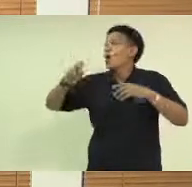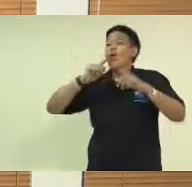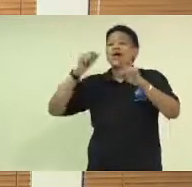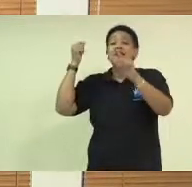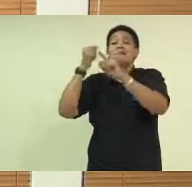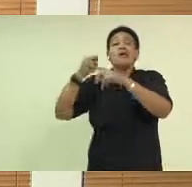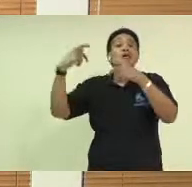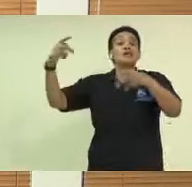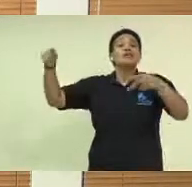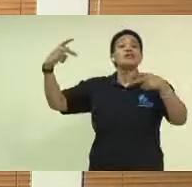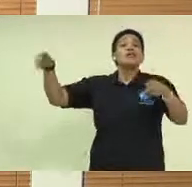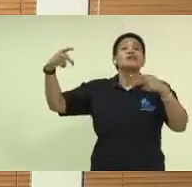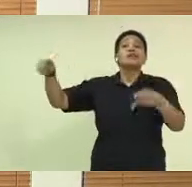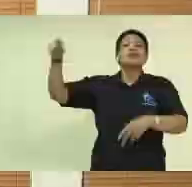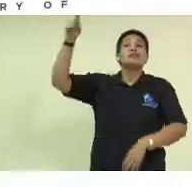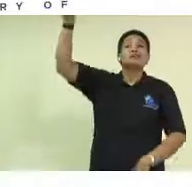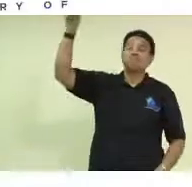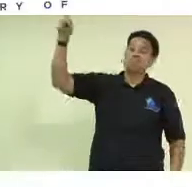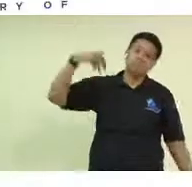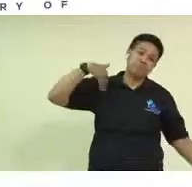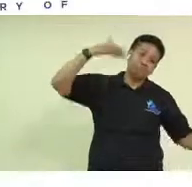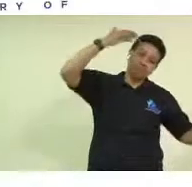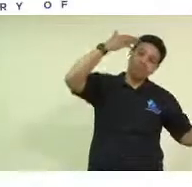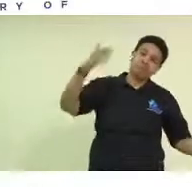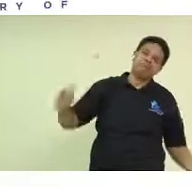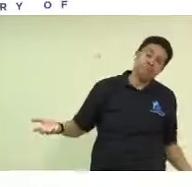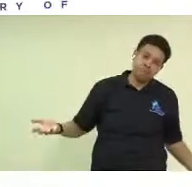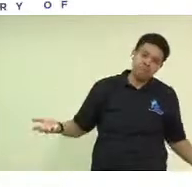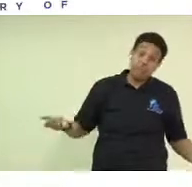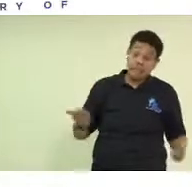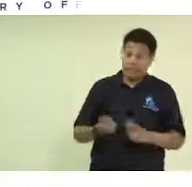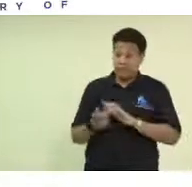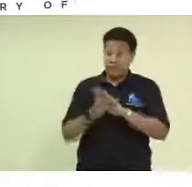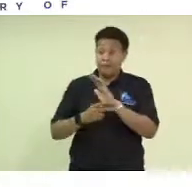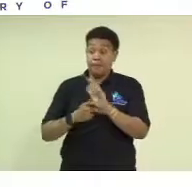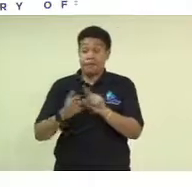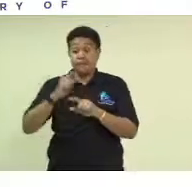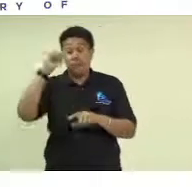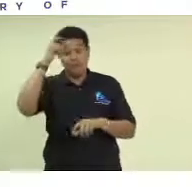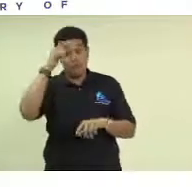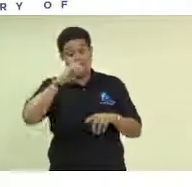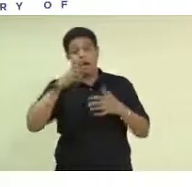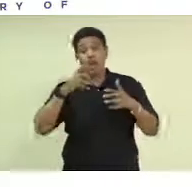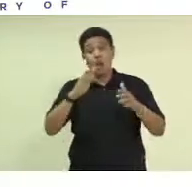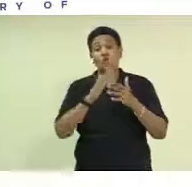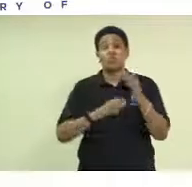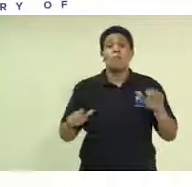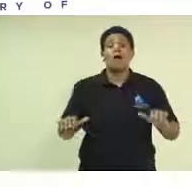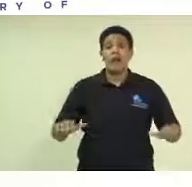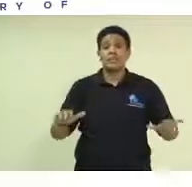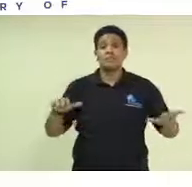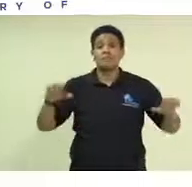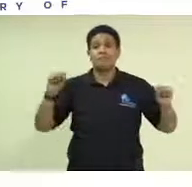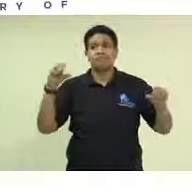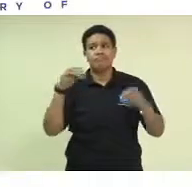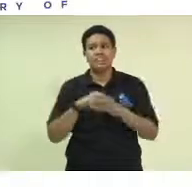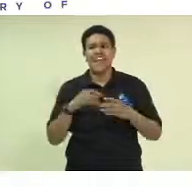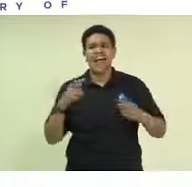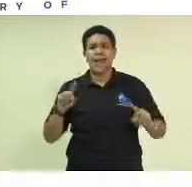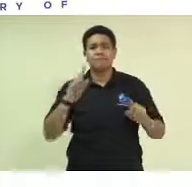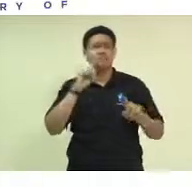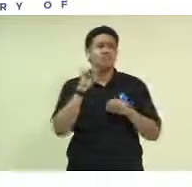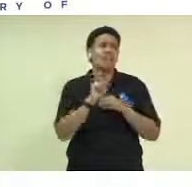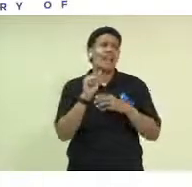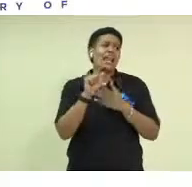Weekend. The policy of the government, has allowed certain activities to take place, so it is a